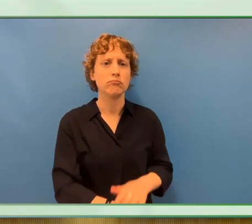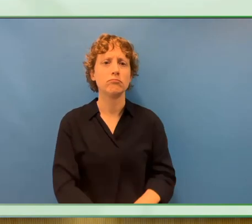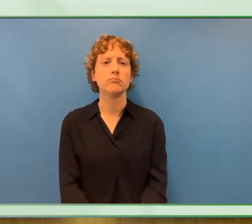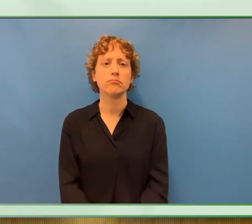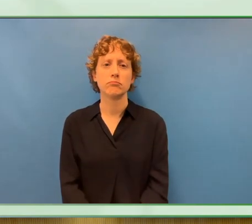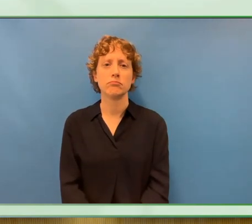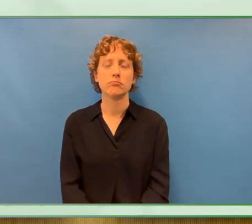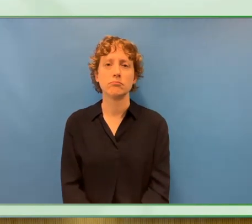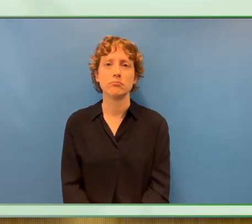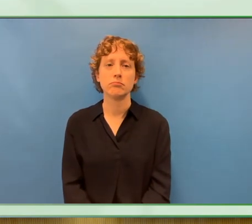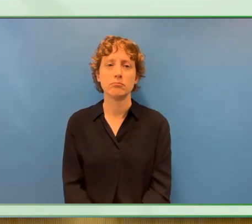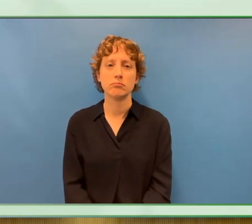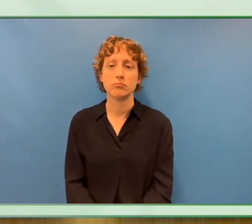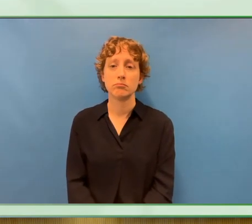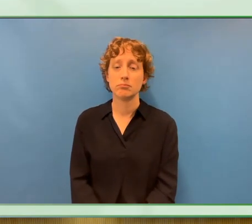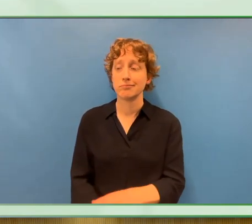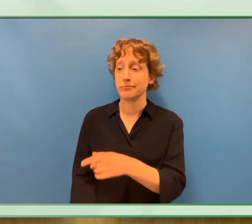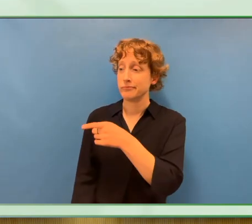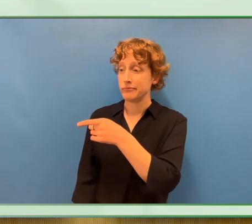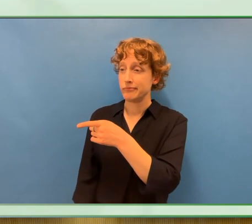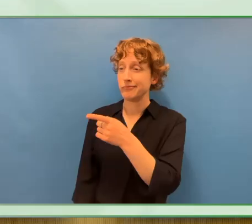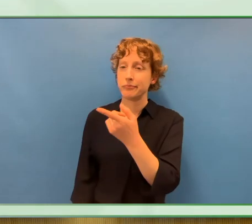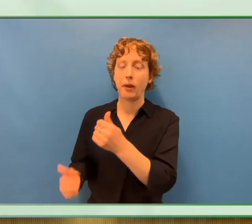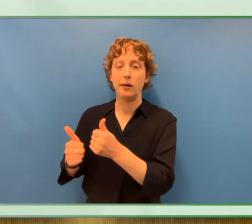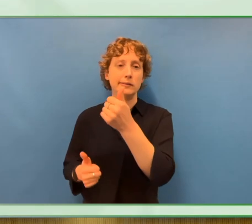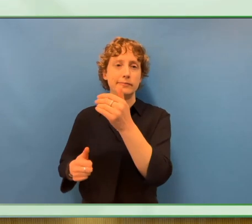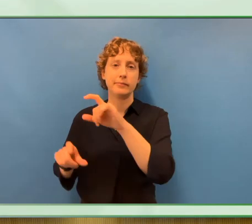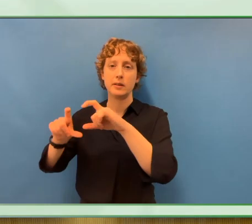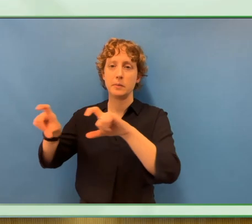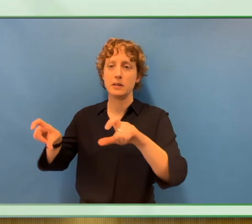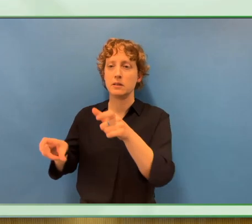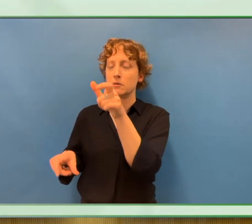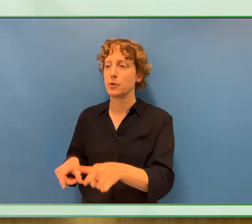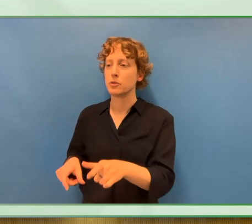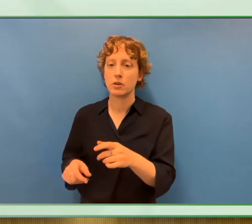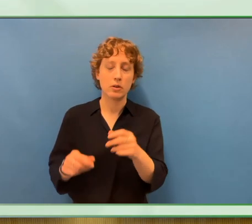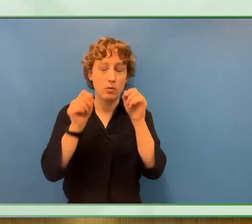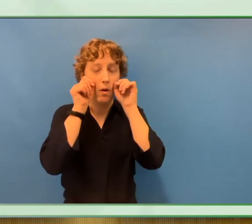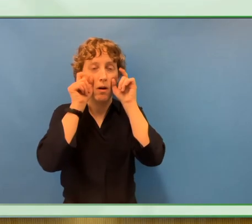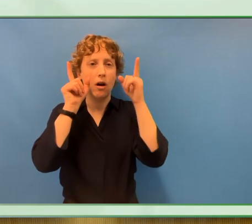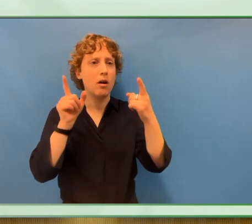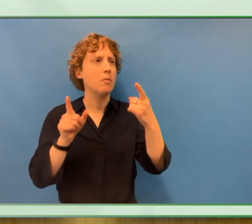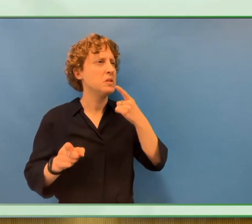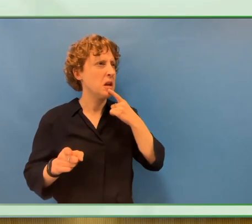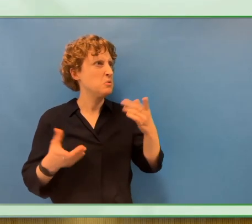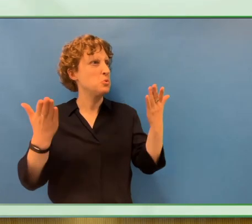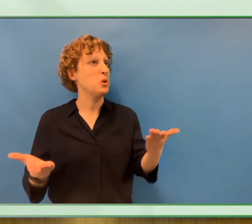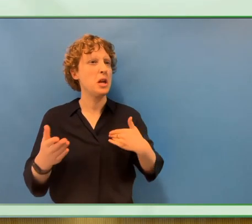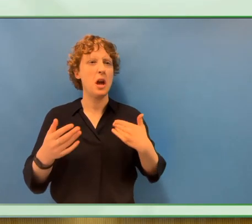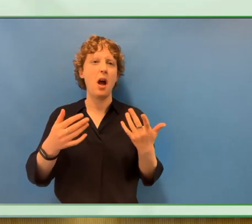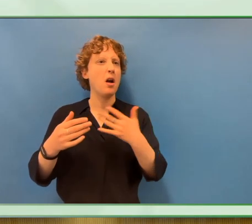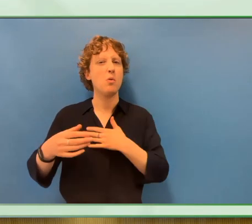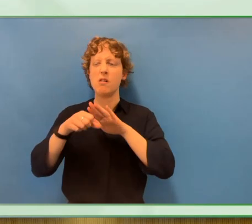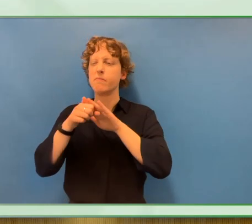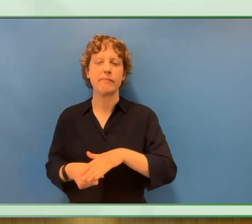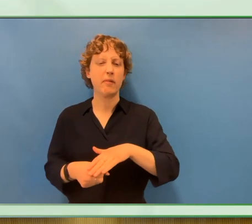what, today I'm going to discriminate against loads of disabled people. Today's the day. Today's the day. I don't, yes, some people might do it intentionally, but